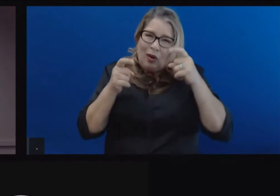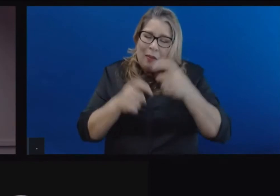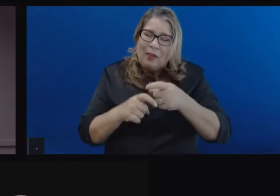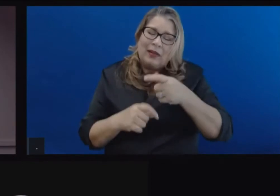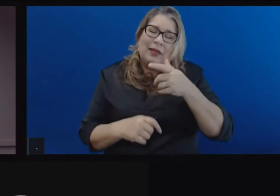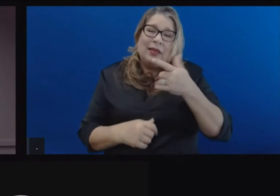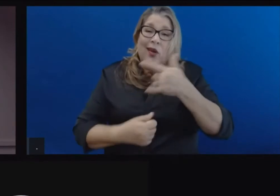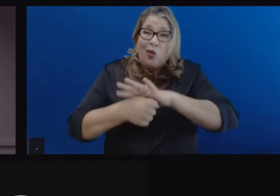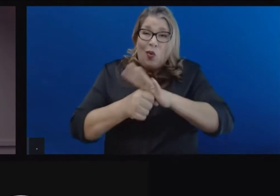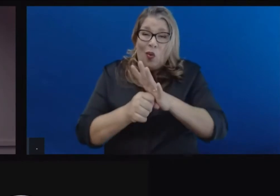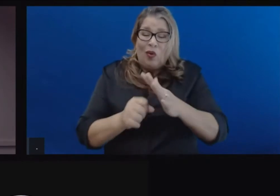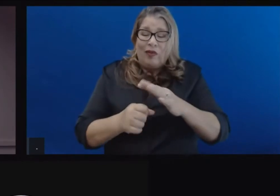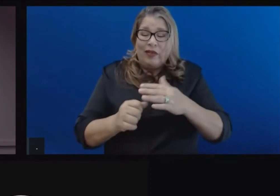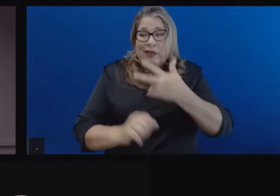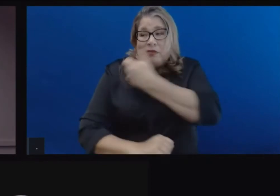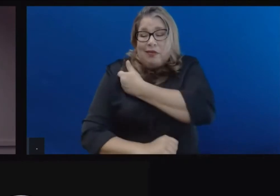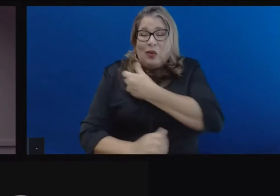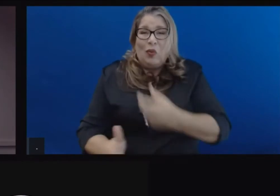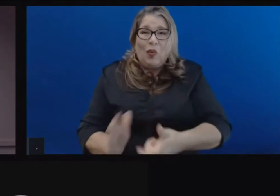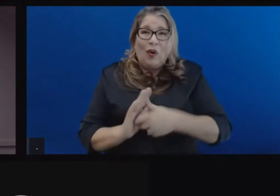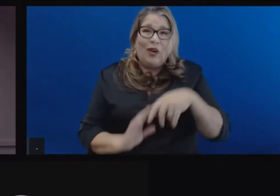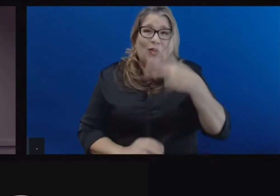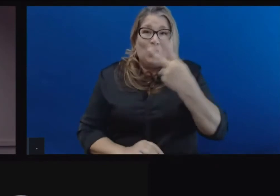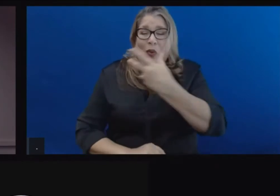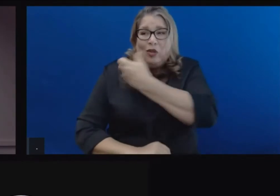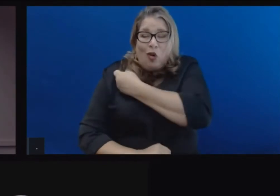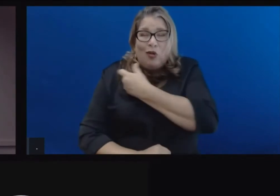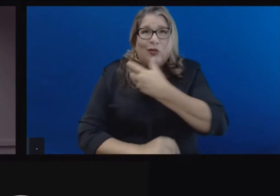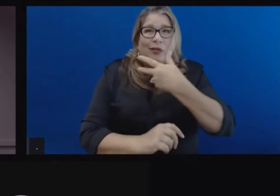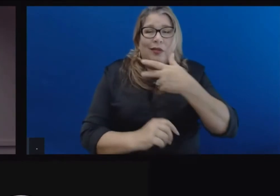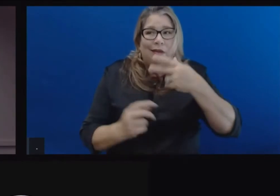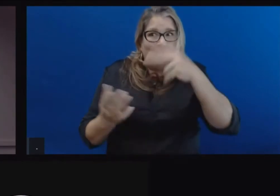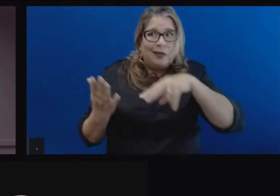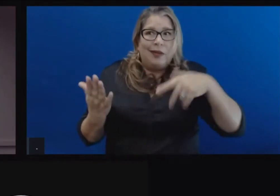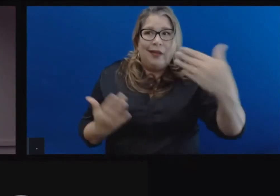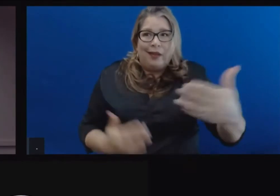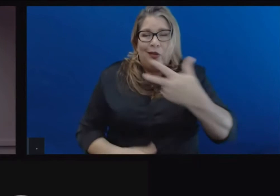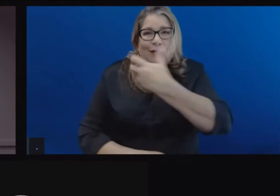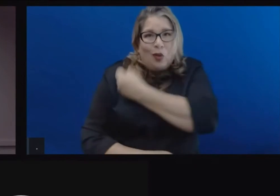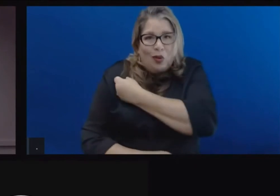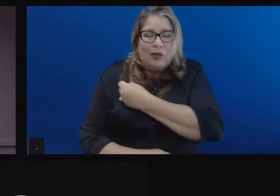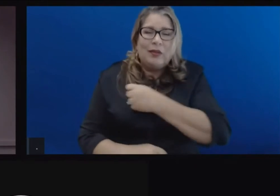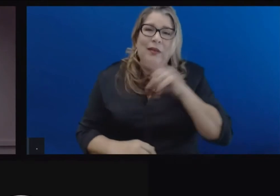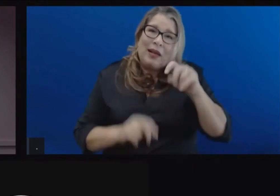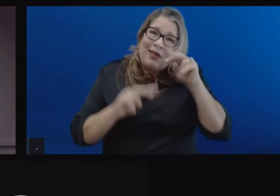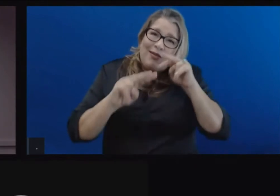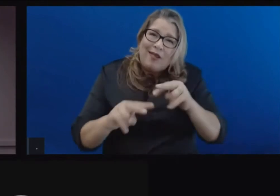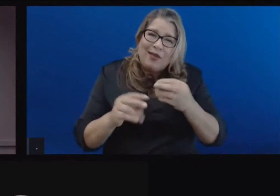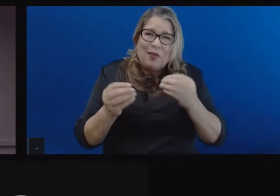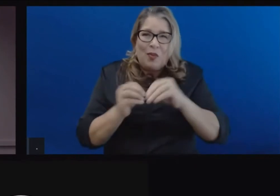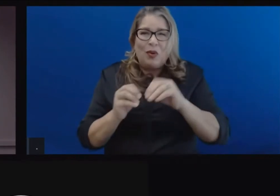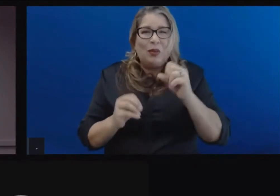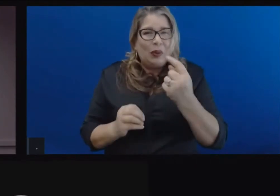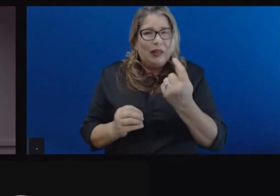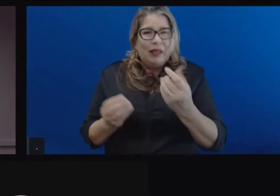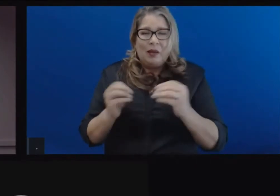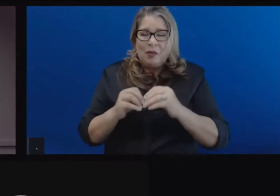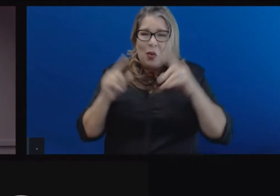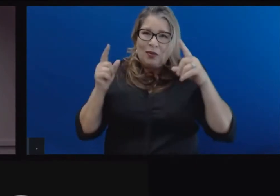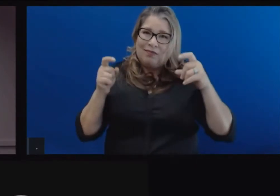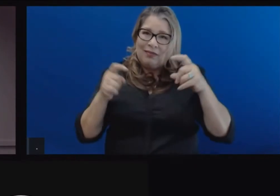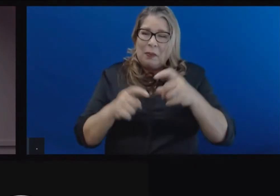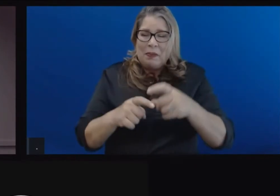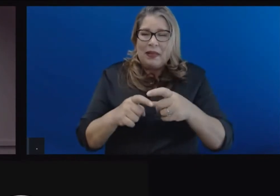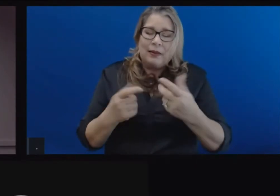doses, more of a monitoring time per person who's getting the vaccine. So a number of wrinkles and complexities that are